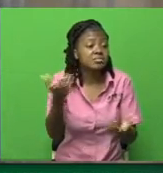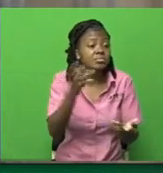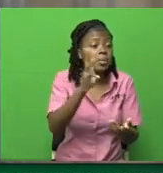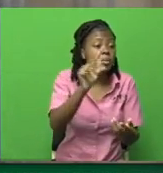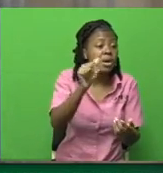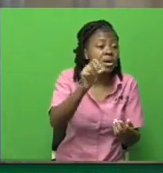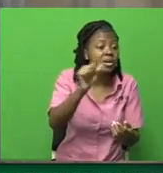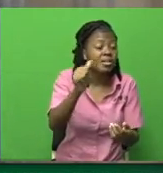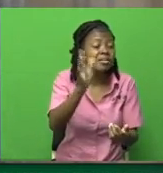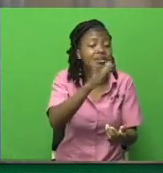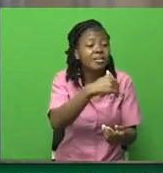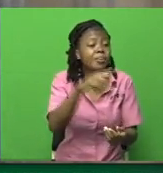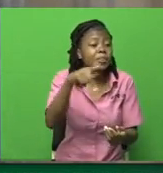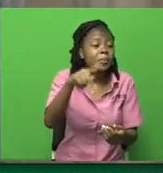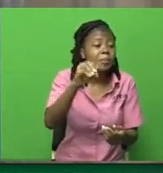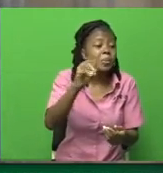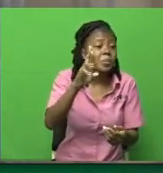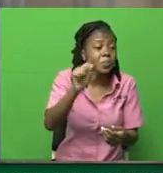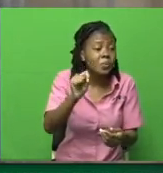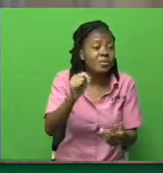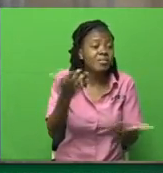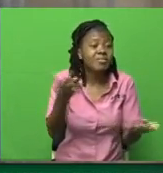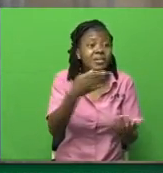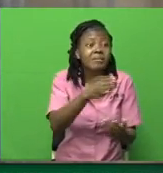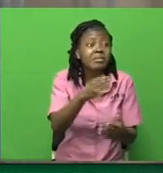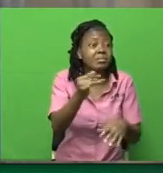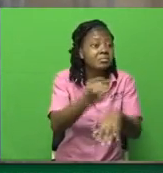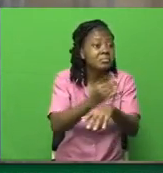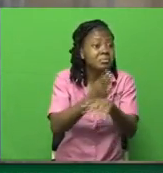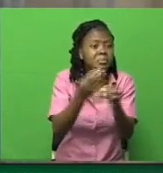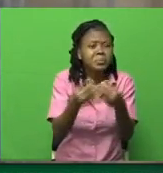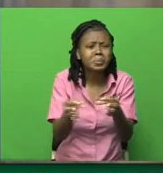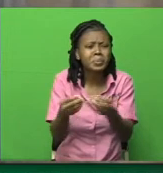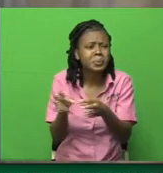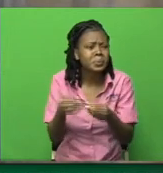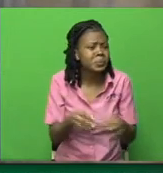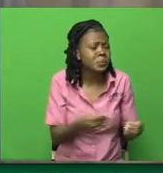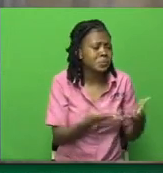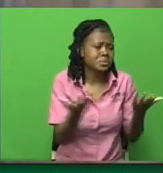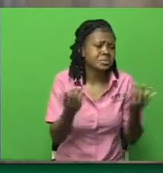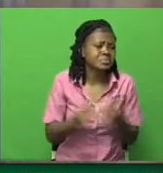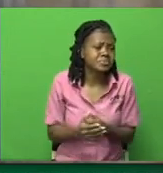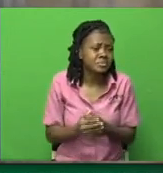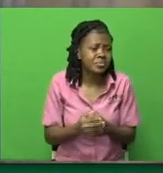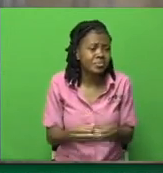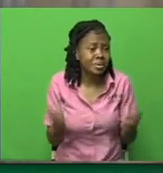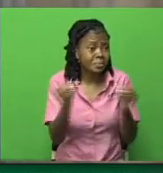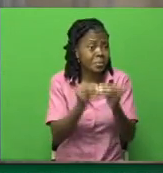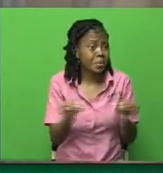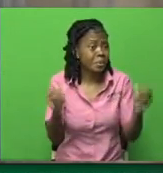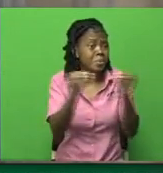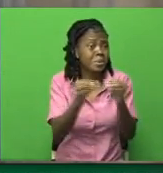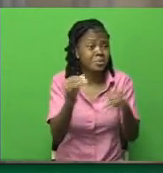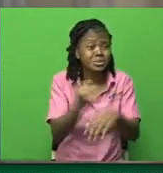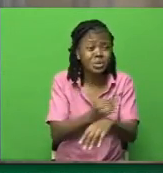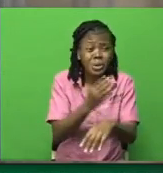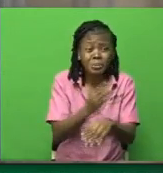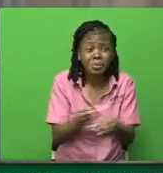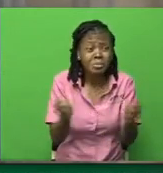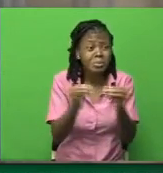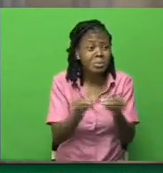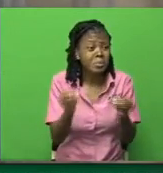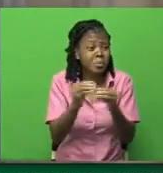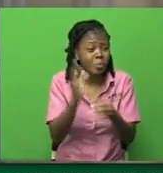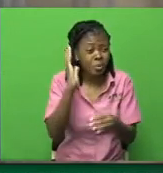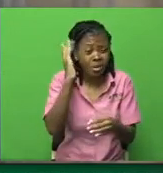and other places the every Minister proceeds with their plans outlined in his budget statement more job losses to come